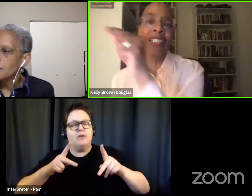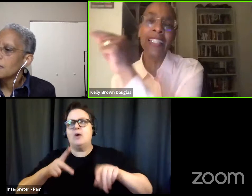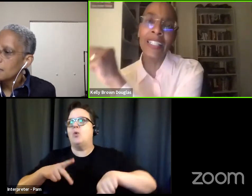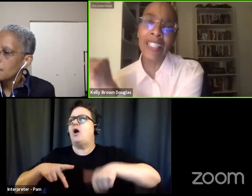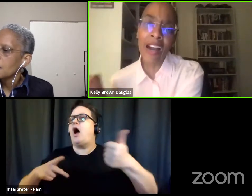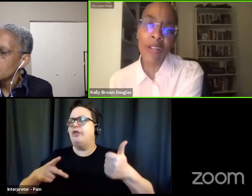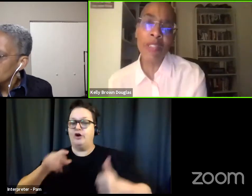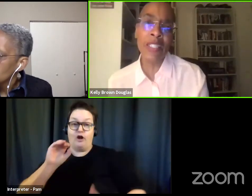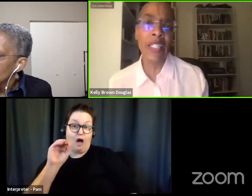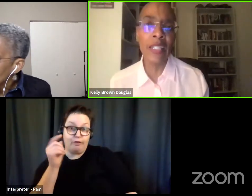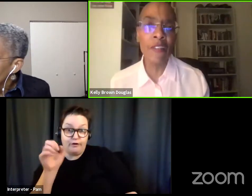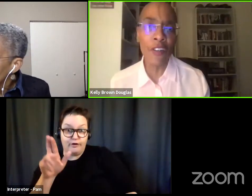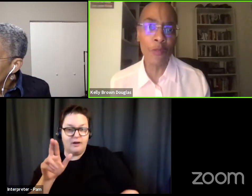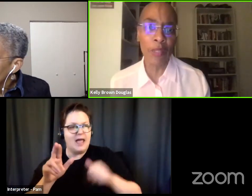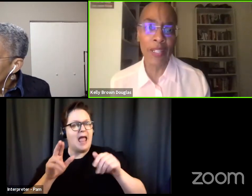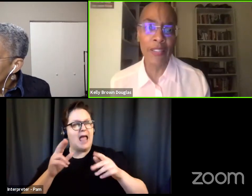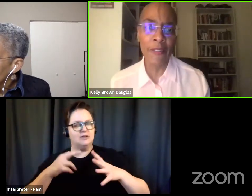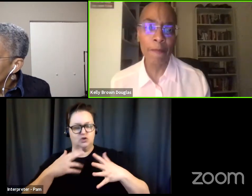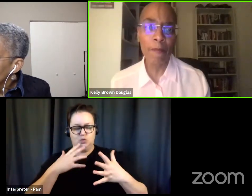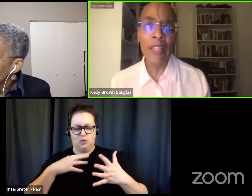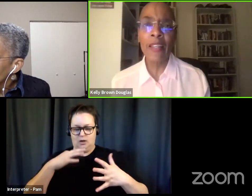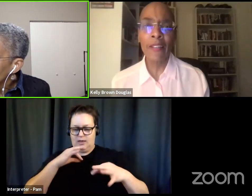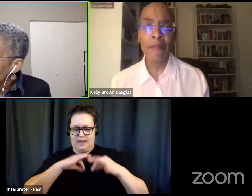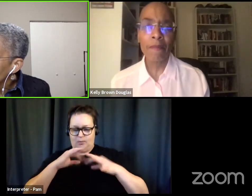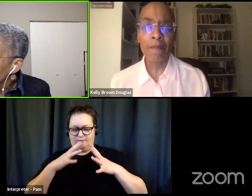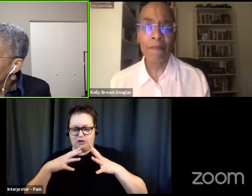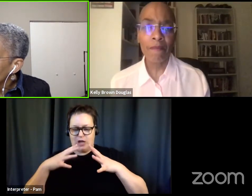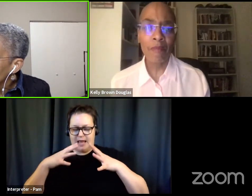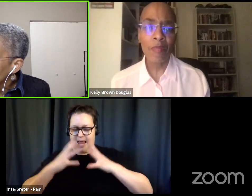privilege that didn't allow him to see it in the first place?